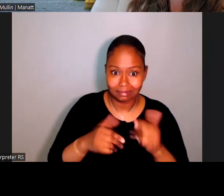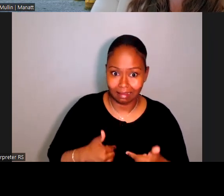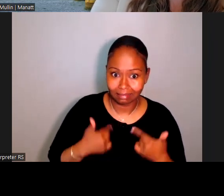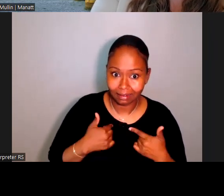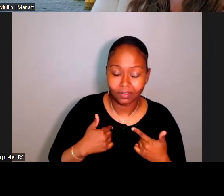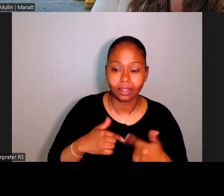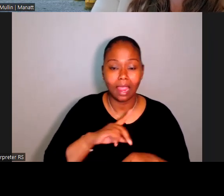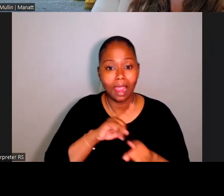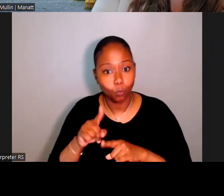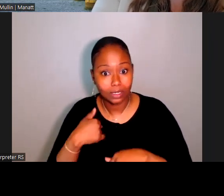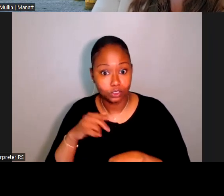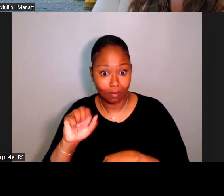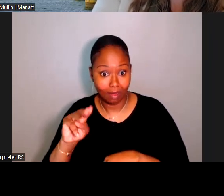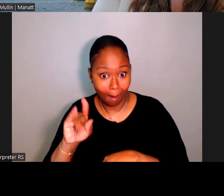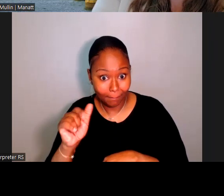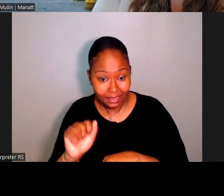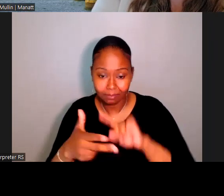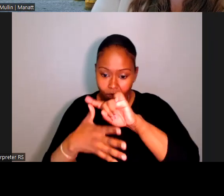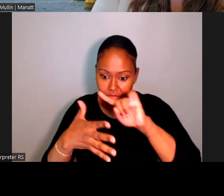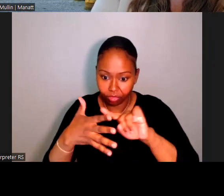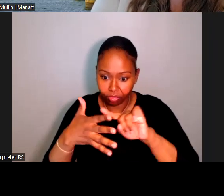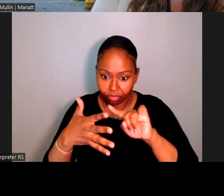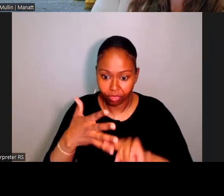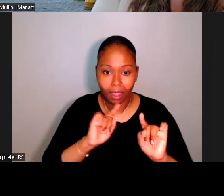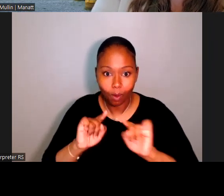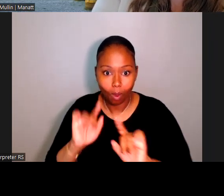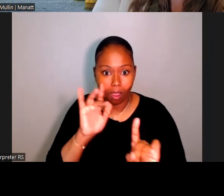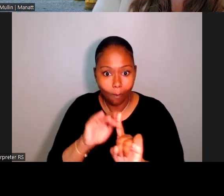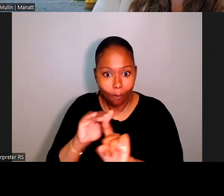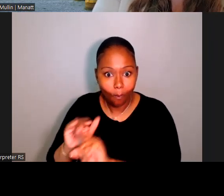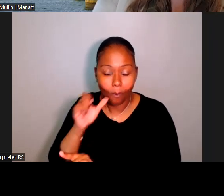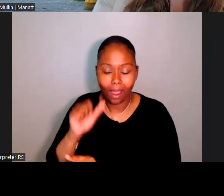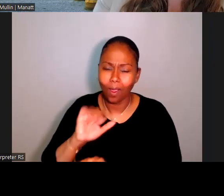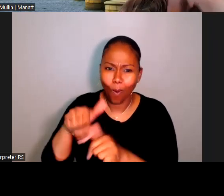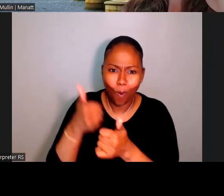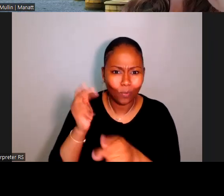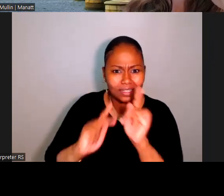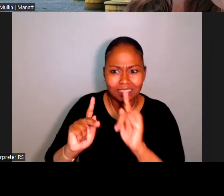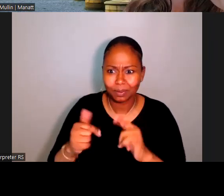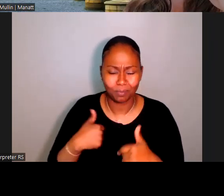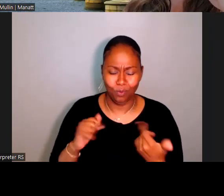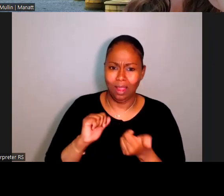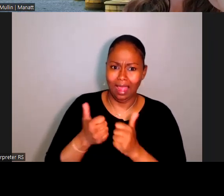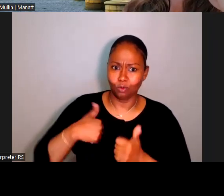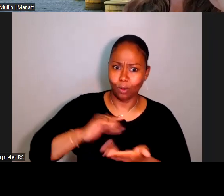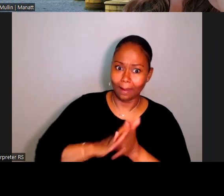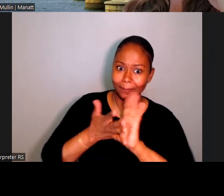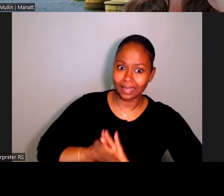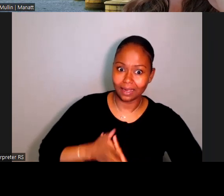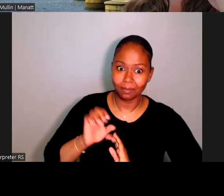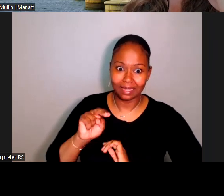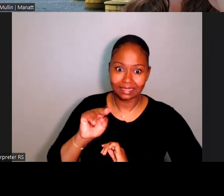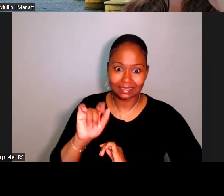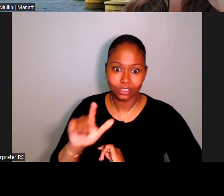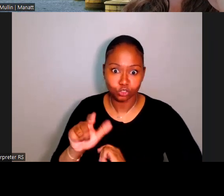the ombudsman. I went to the state ombudsman. I went to all sorts of people to go to find out, how do I become an essential support person?